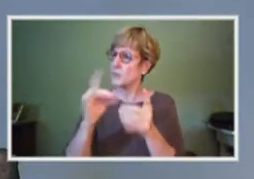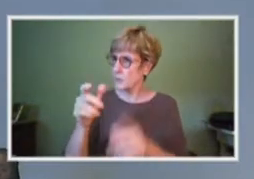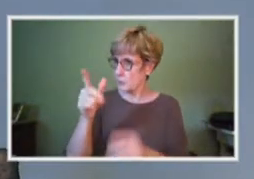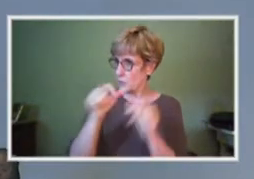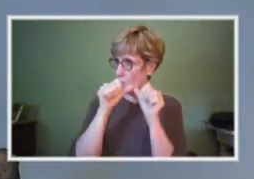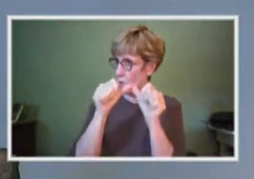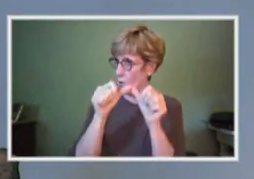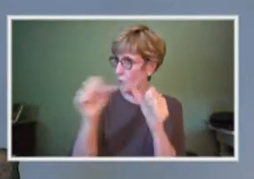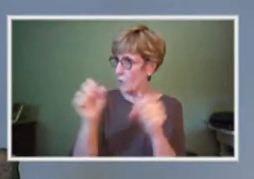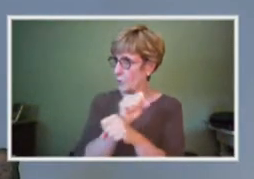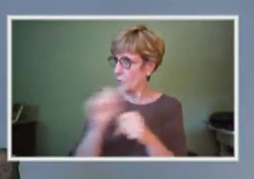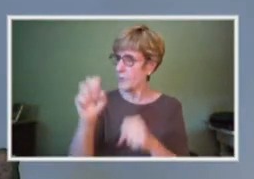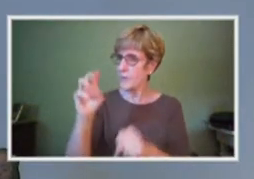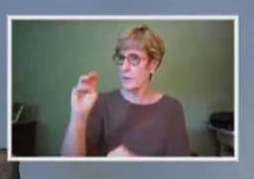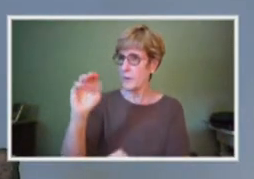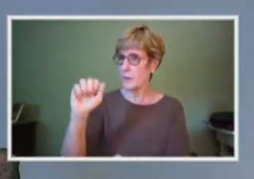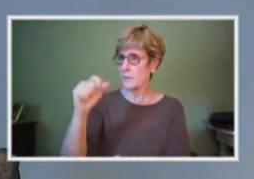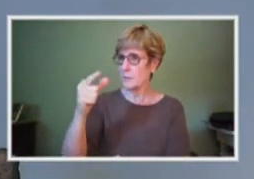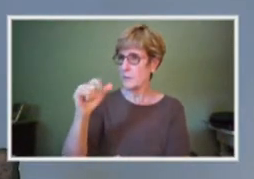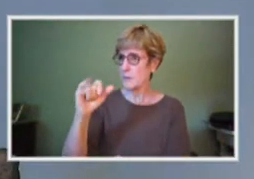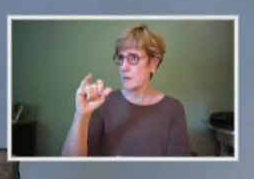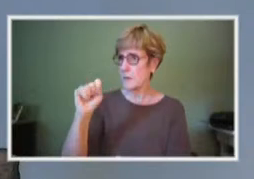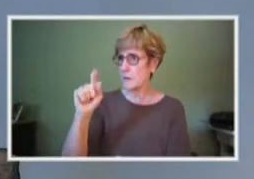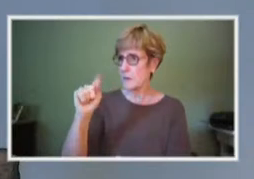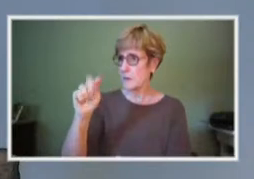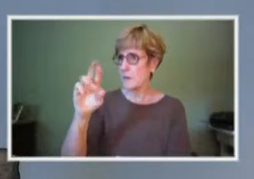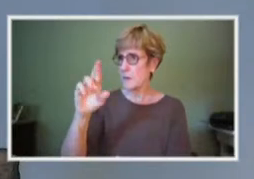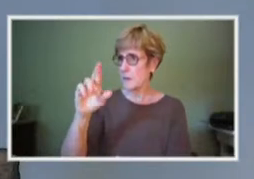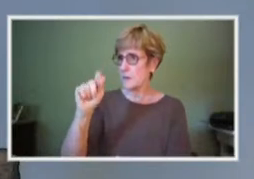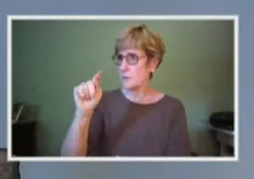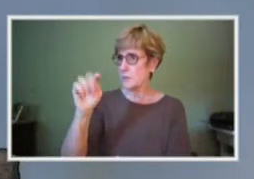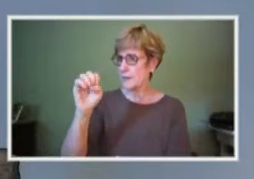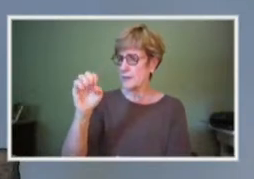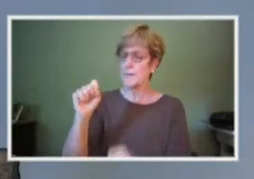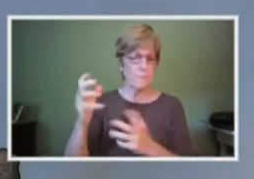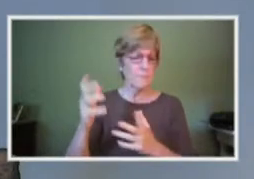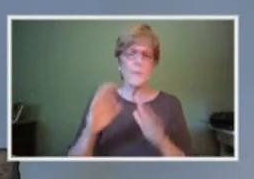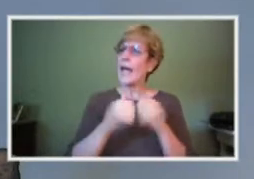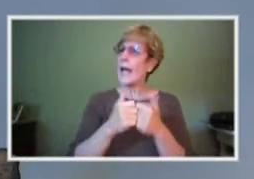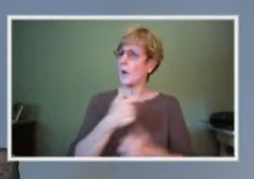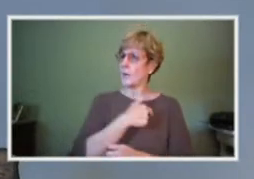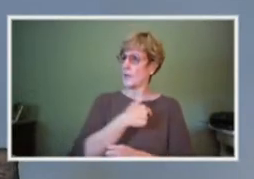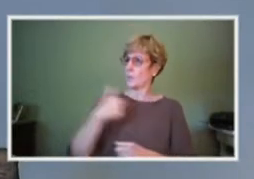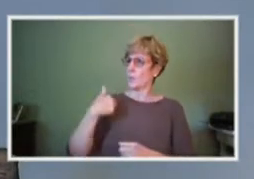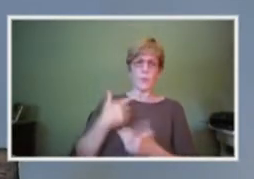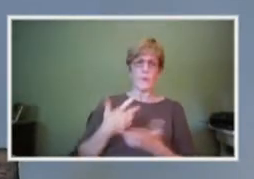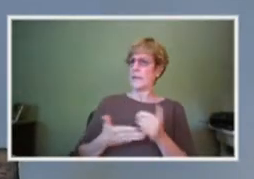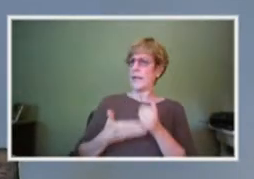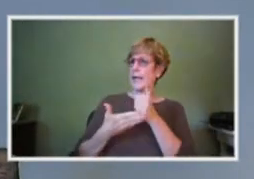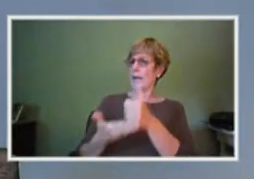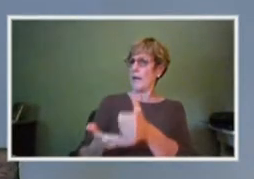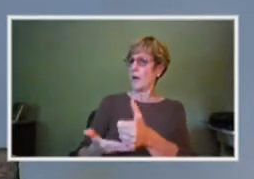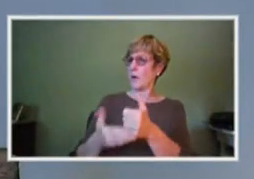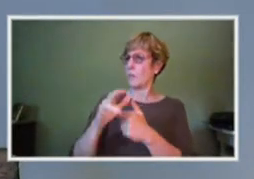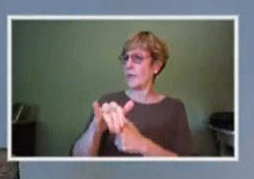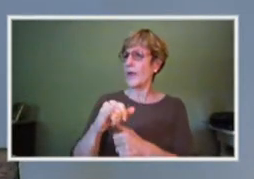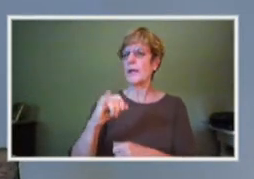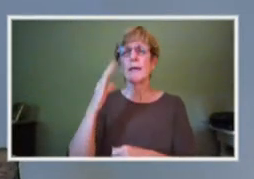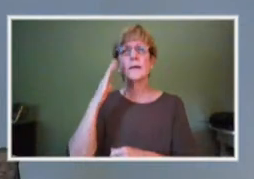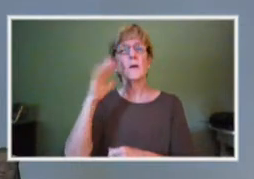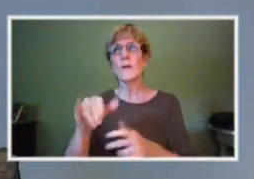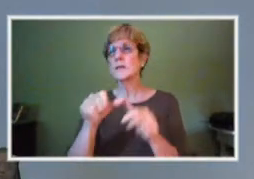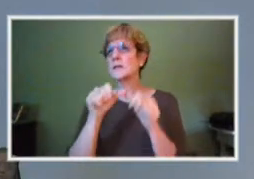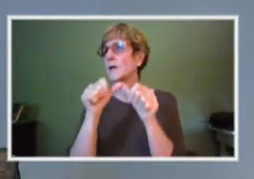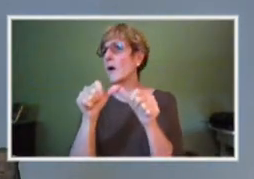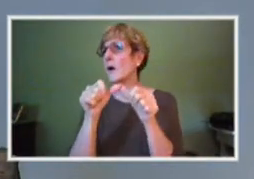with magistrates. Yes. How can the council help with that effort? I know that's been ongoing, and you